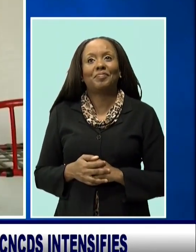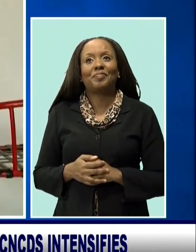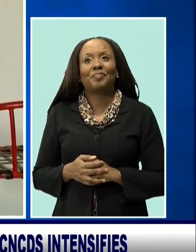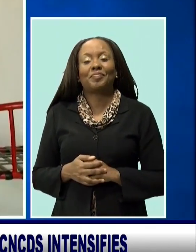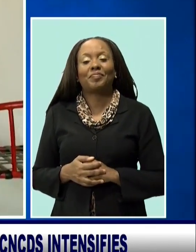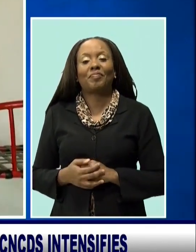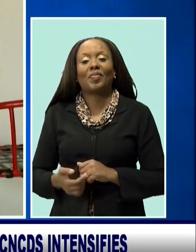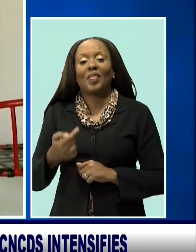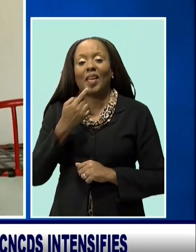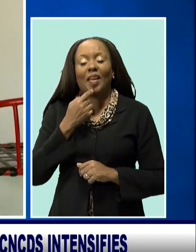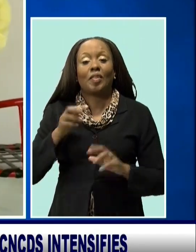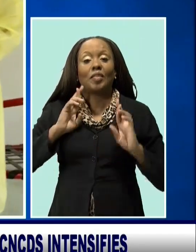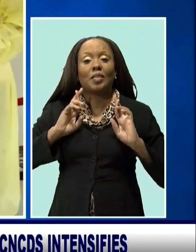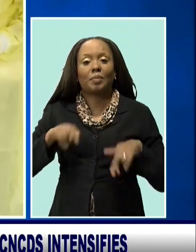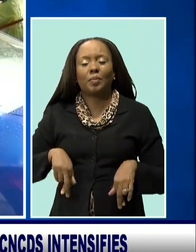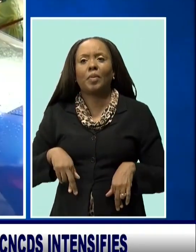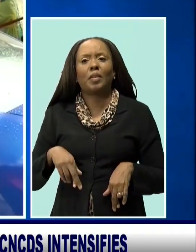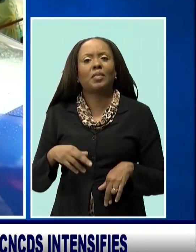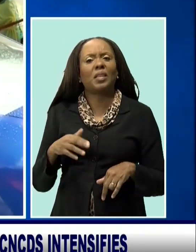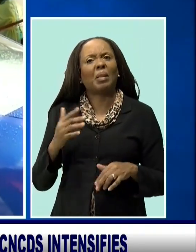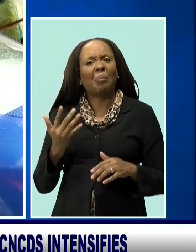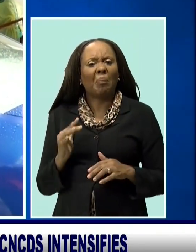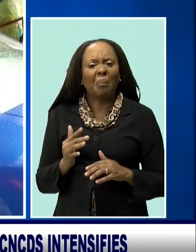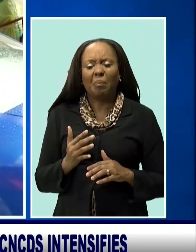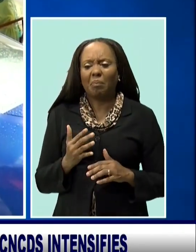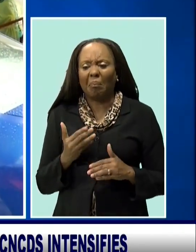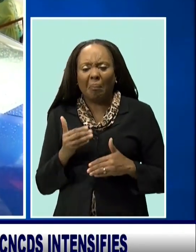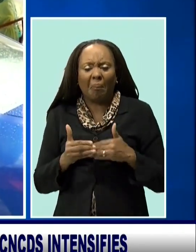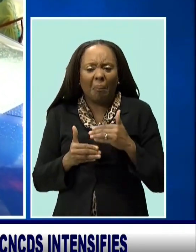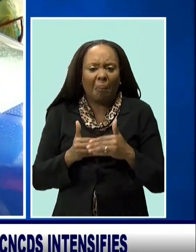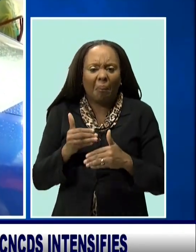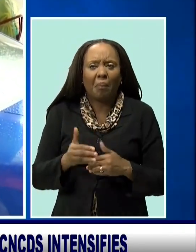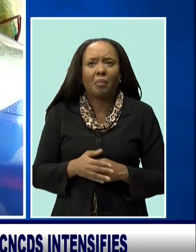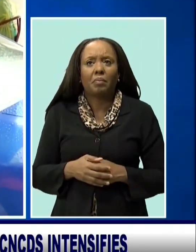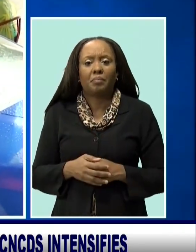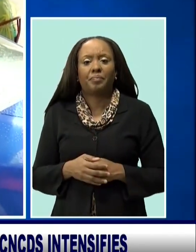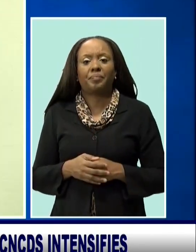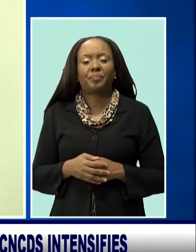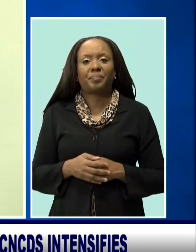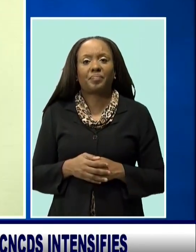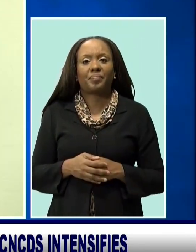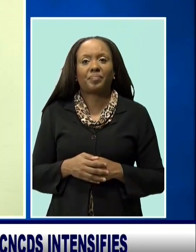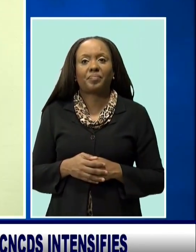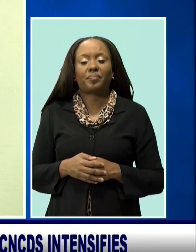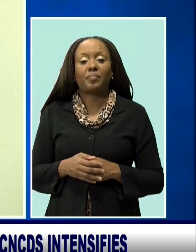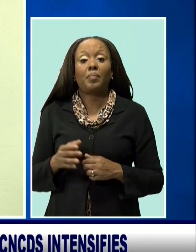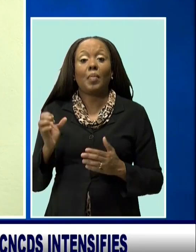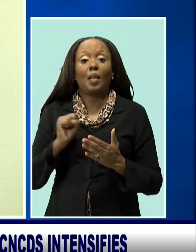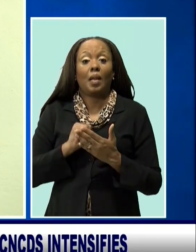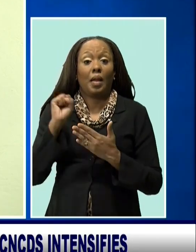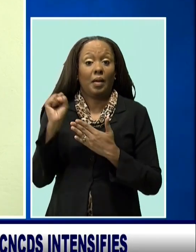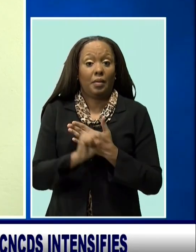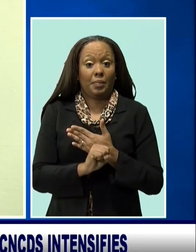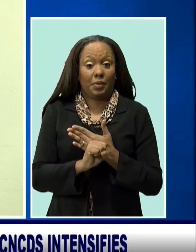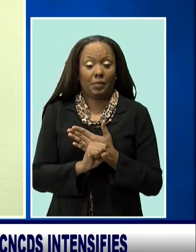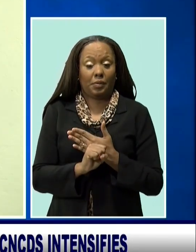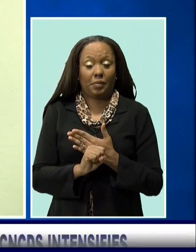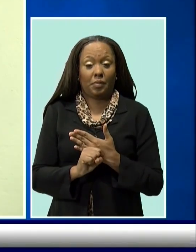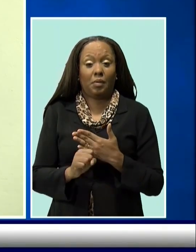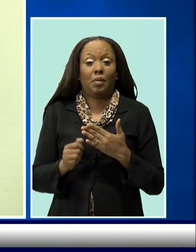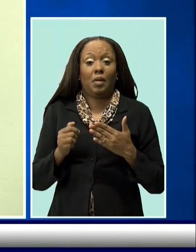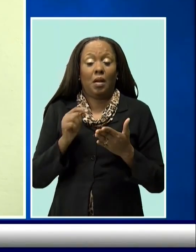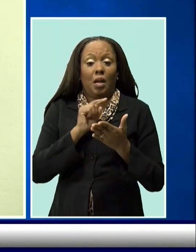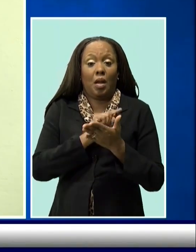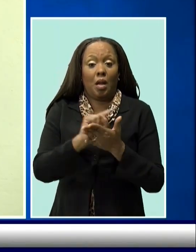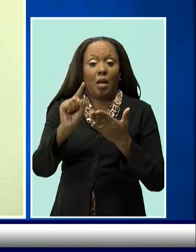Ferdinand says the response continues to be moderate. Starting in the beginning of September, week by week, we saw a